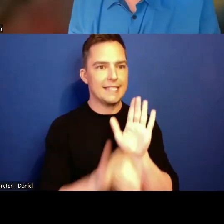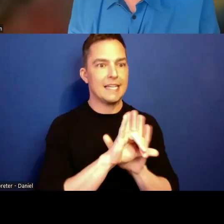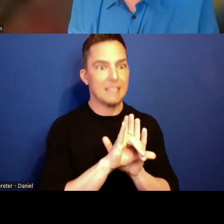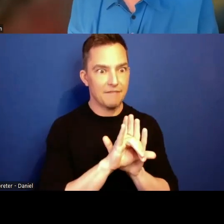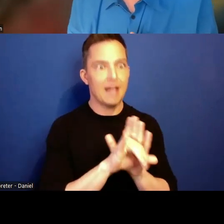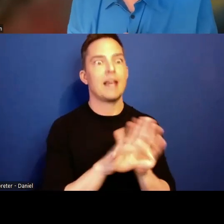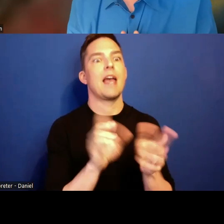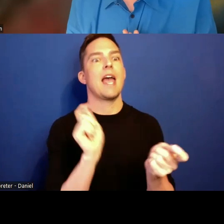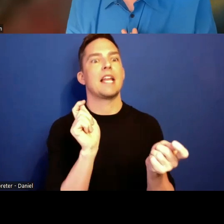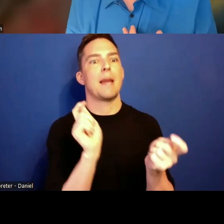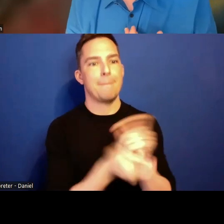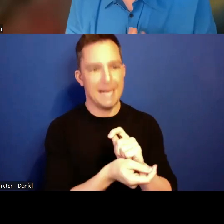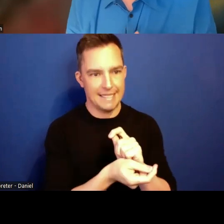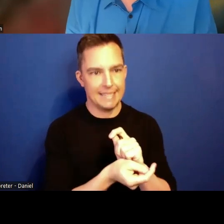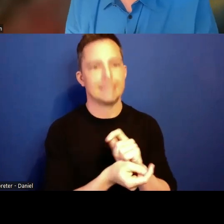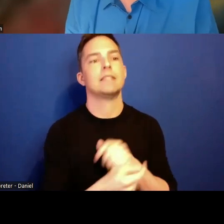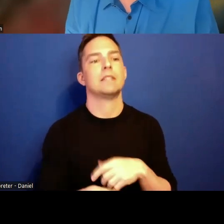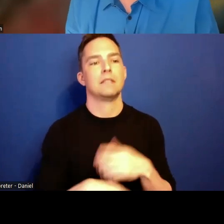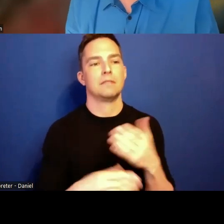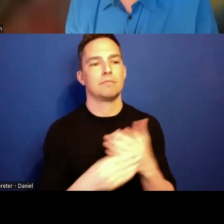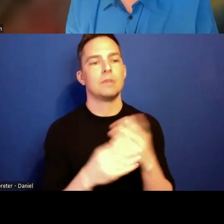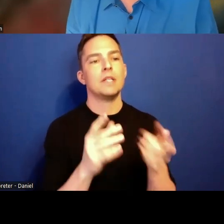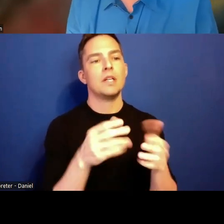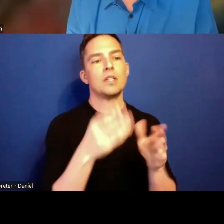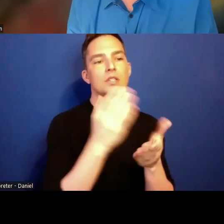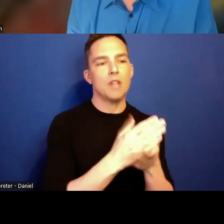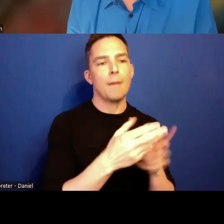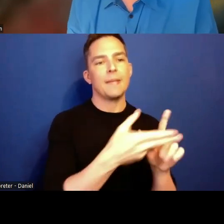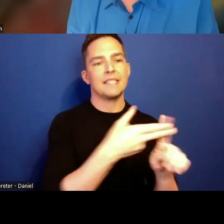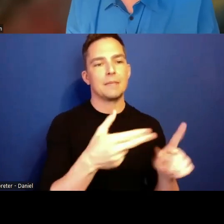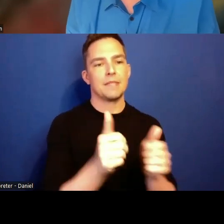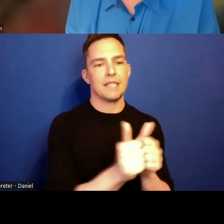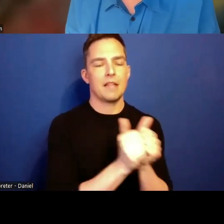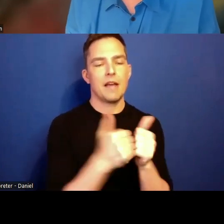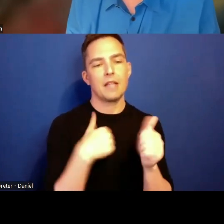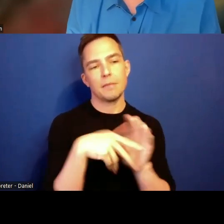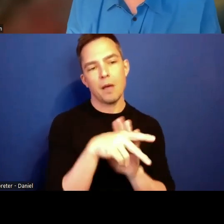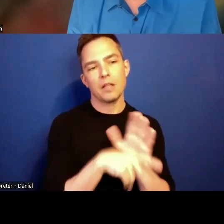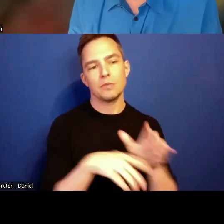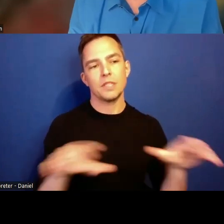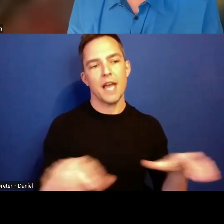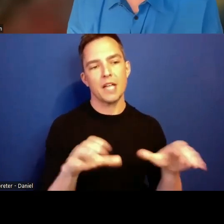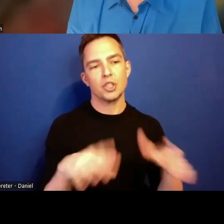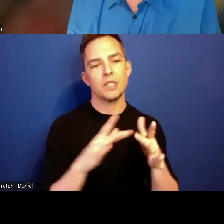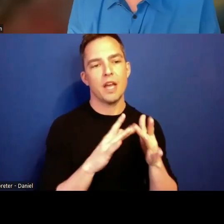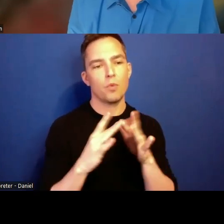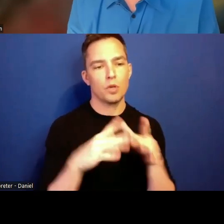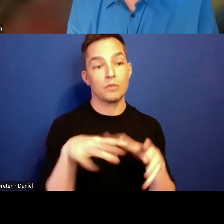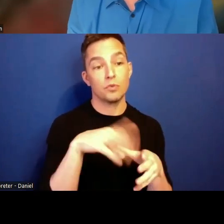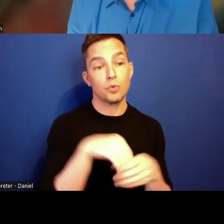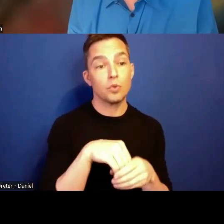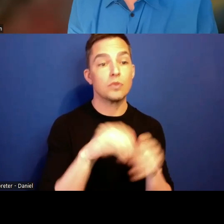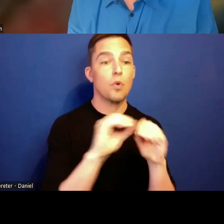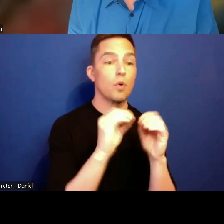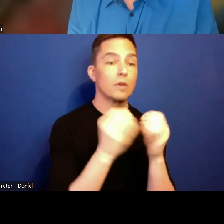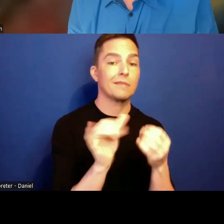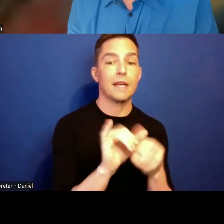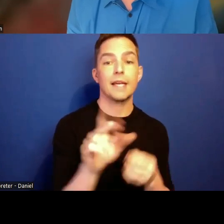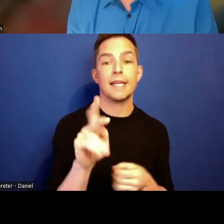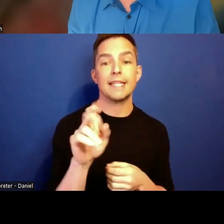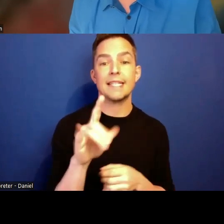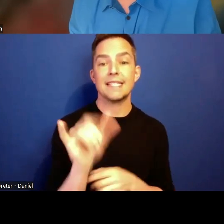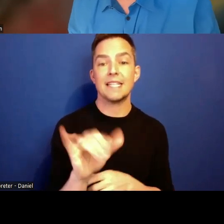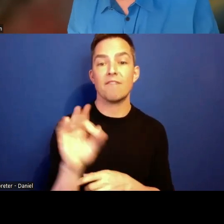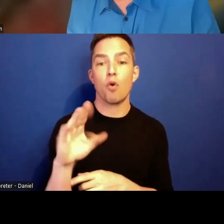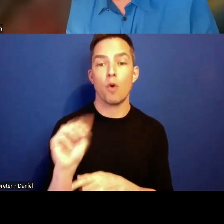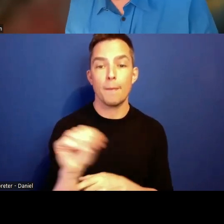it. The Stop Stigma Together has a policy action network that includes such organizations as the Kennedy Forum, the